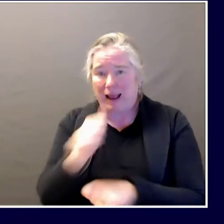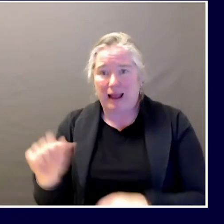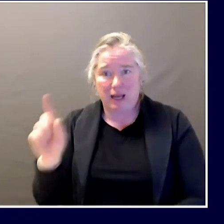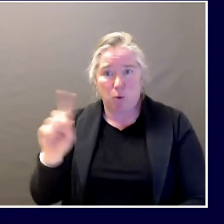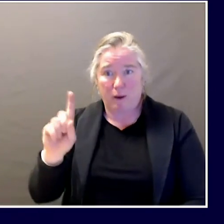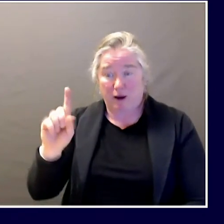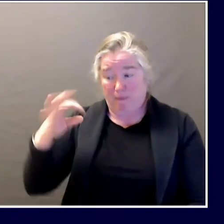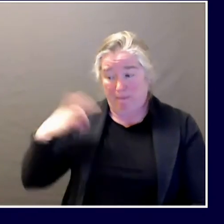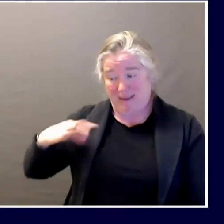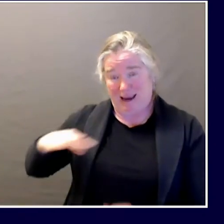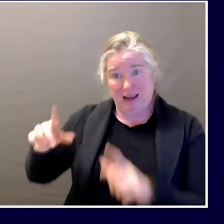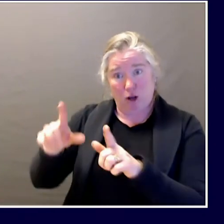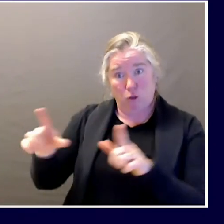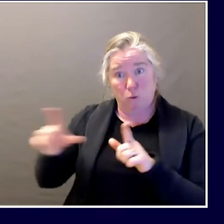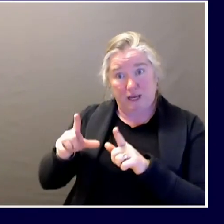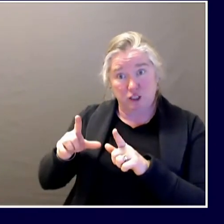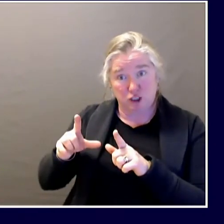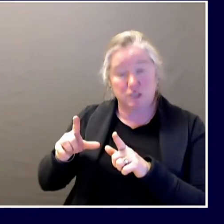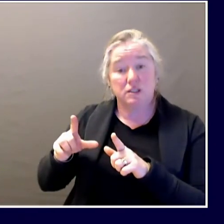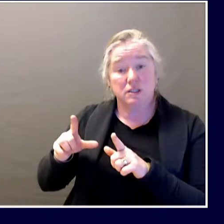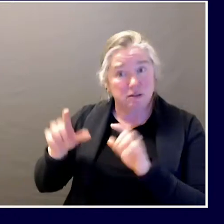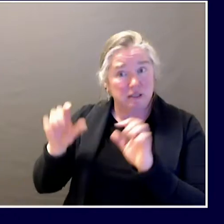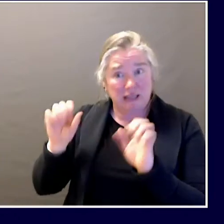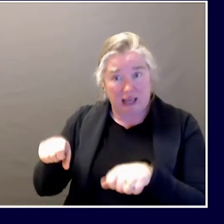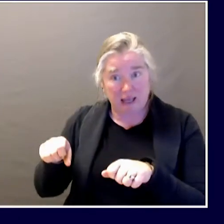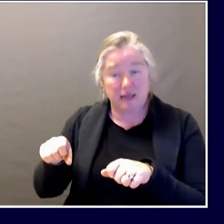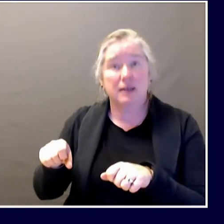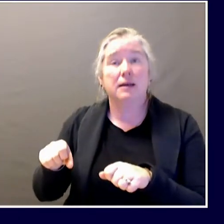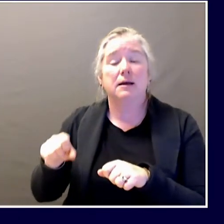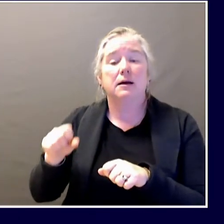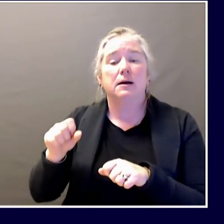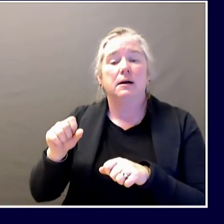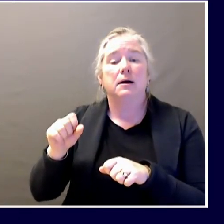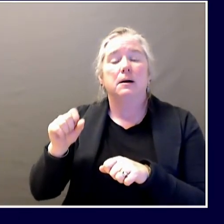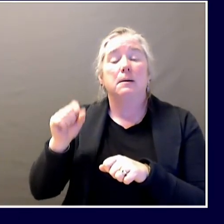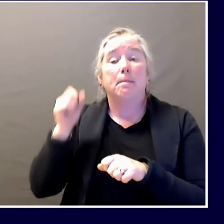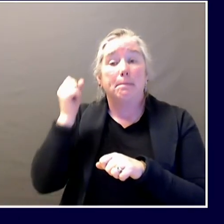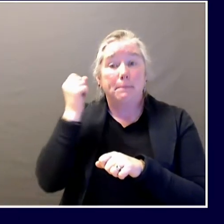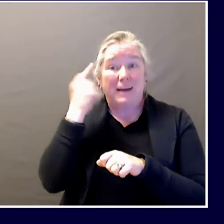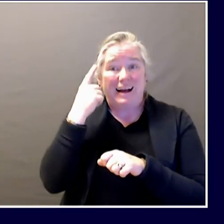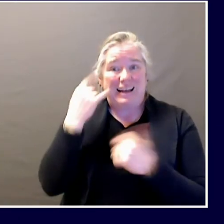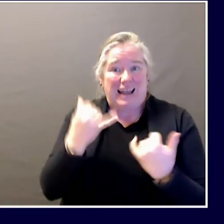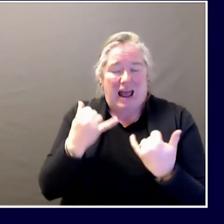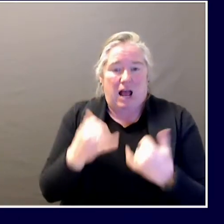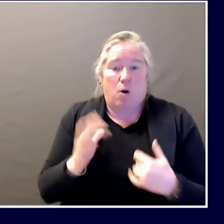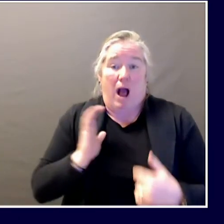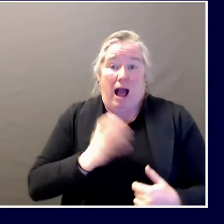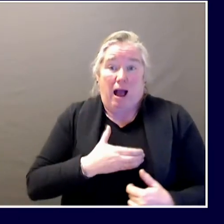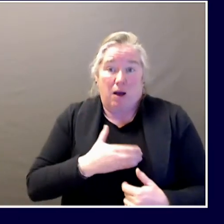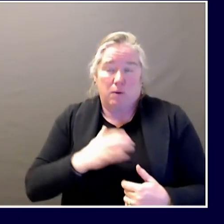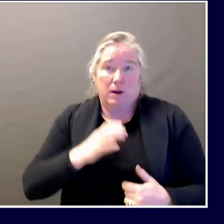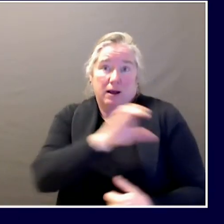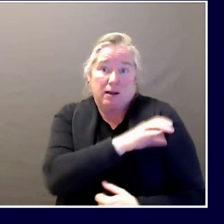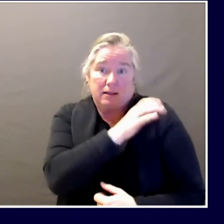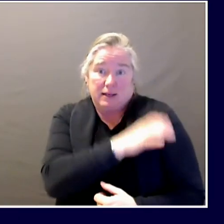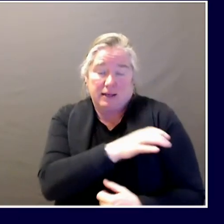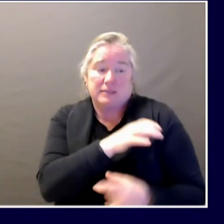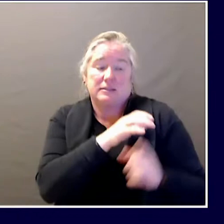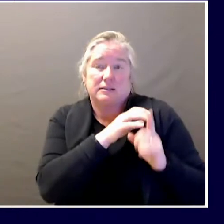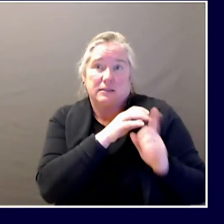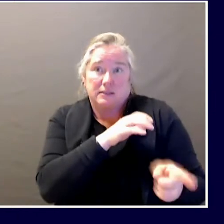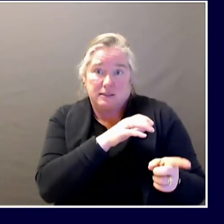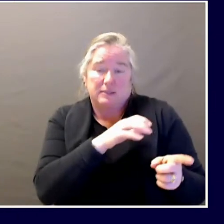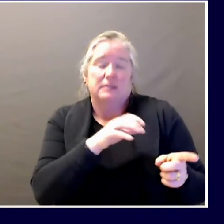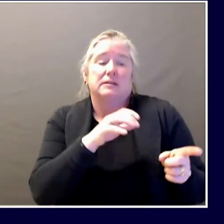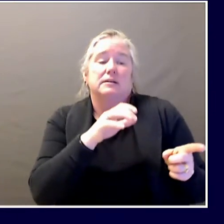the difference is they're getting special opportunities when they're older at our clinics and through the chain pharmacy because of President